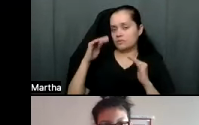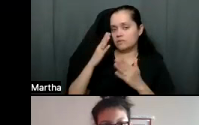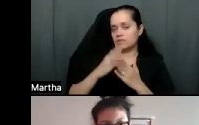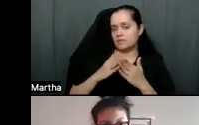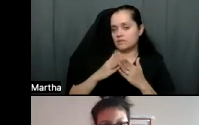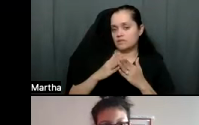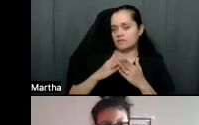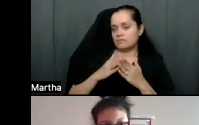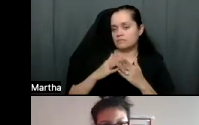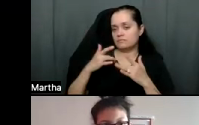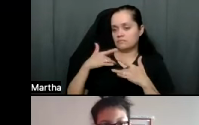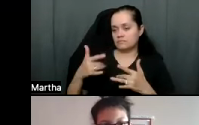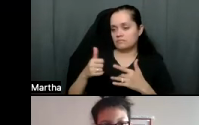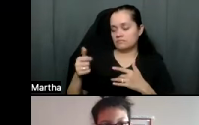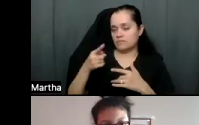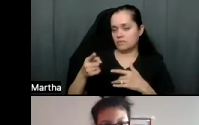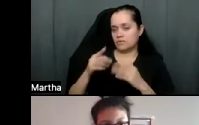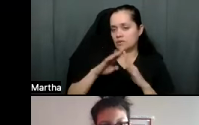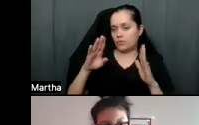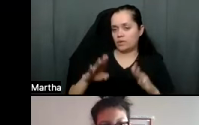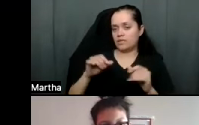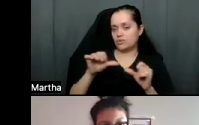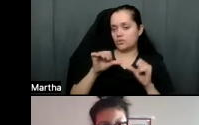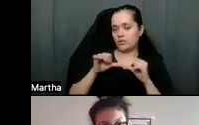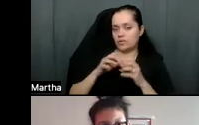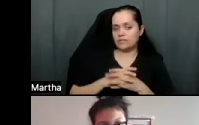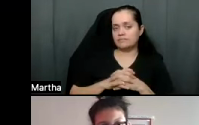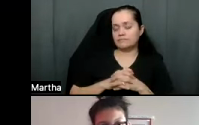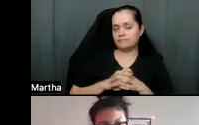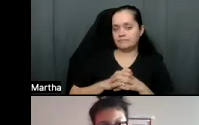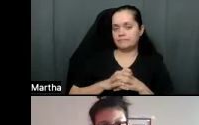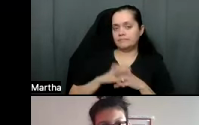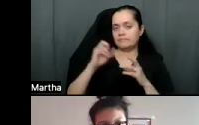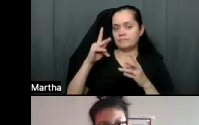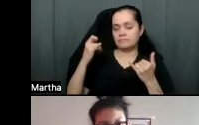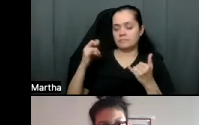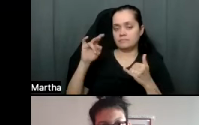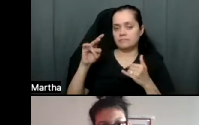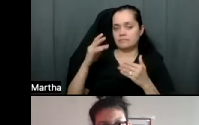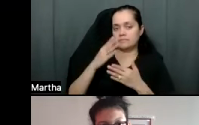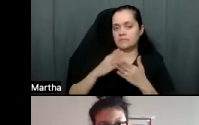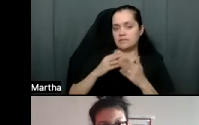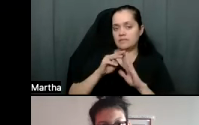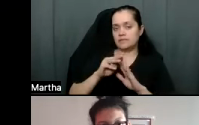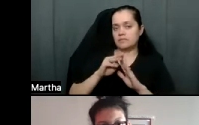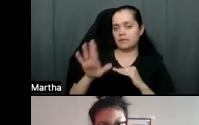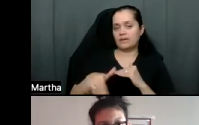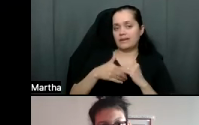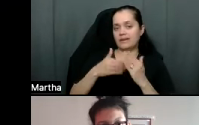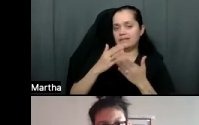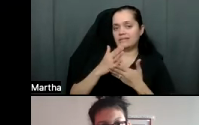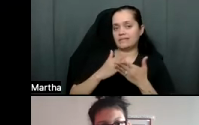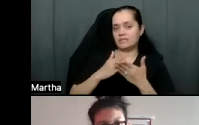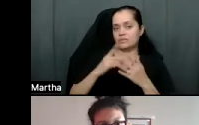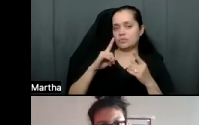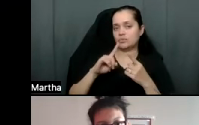trend there with residential areas. All right, so the sector model adds sectors